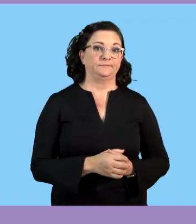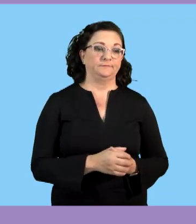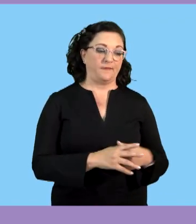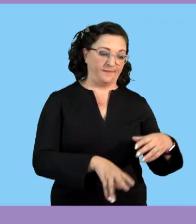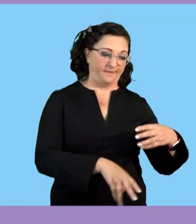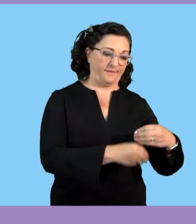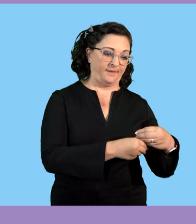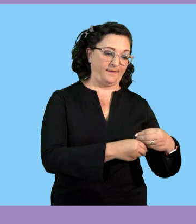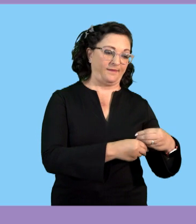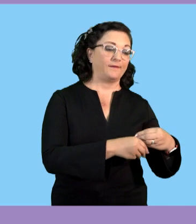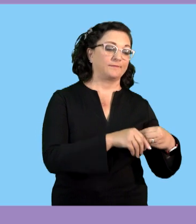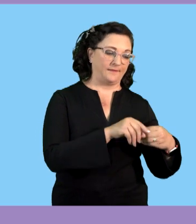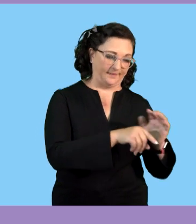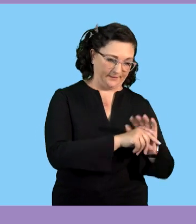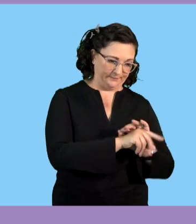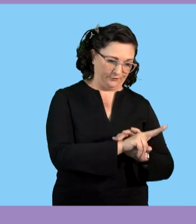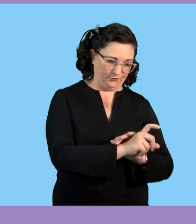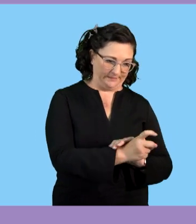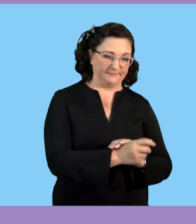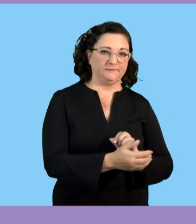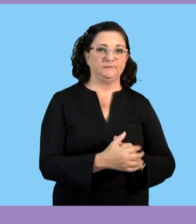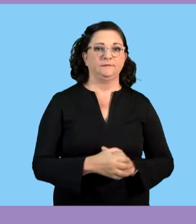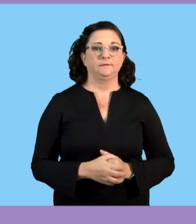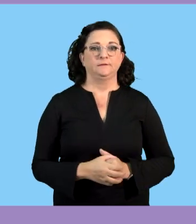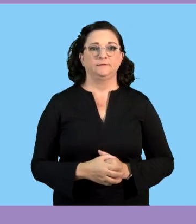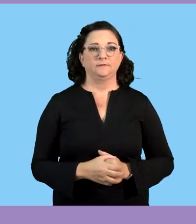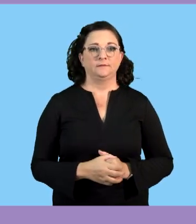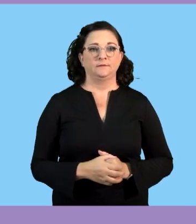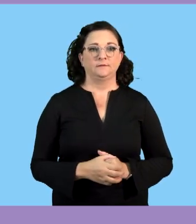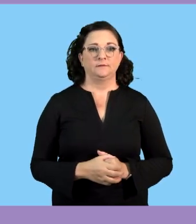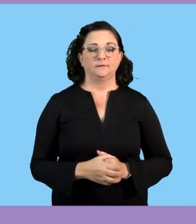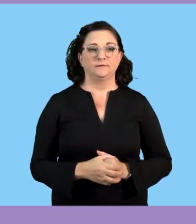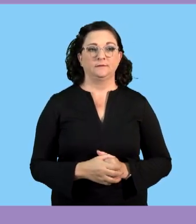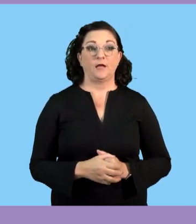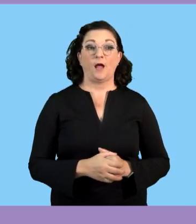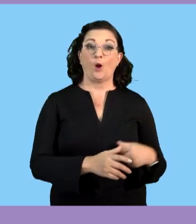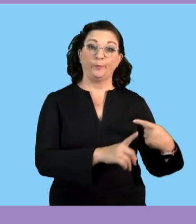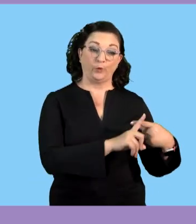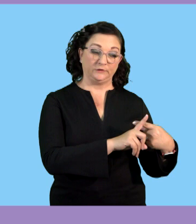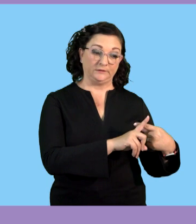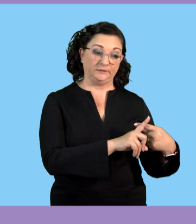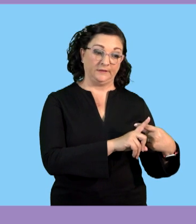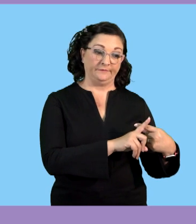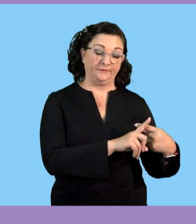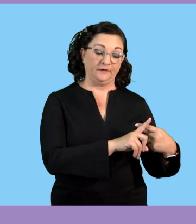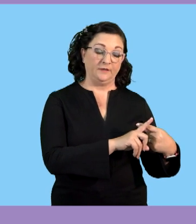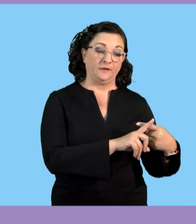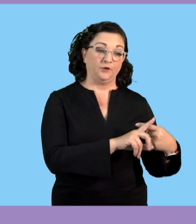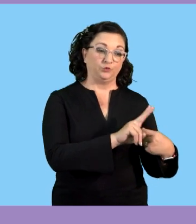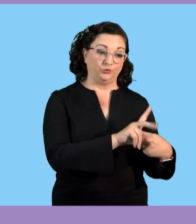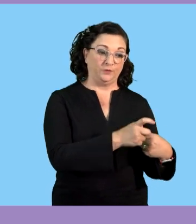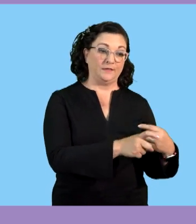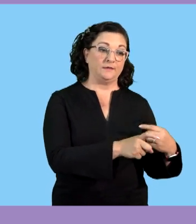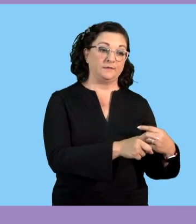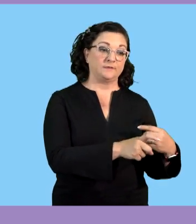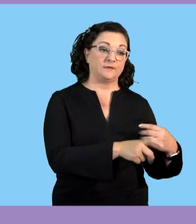add a negative 2x. Now a negative 2x plus, a positive 2x plus a negative 2x,